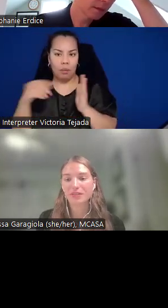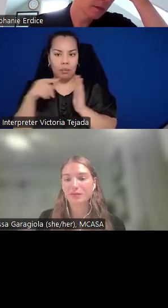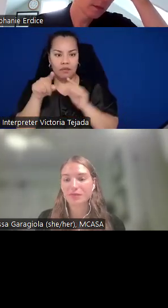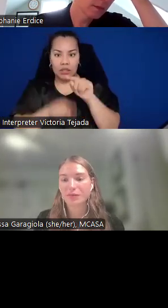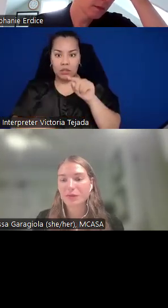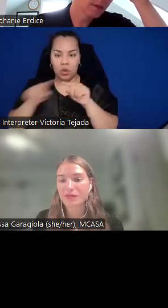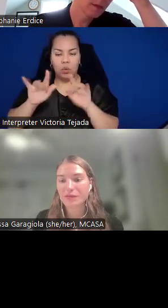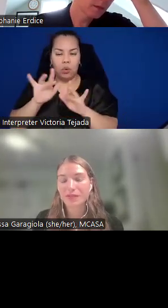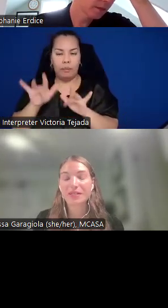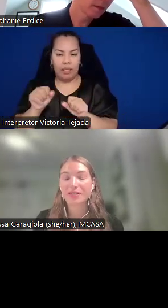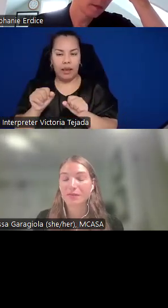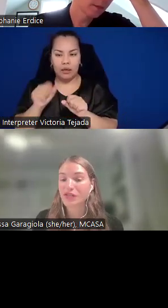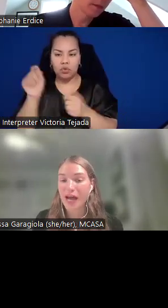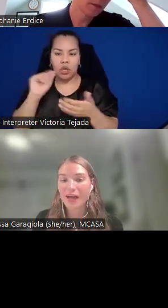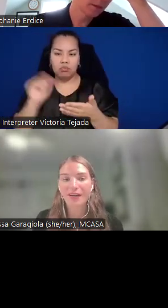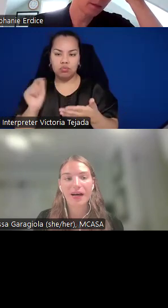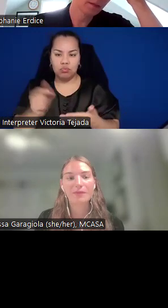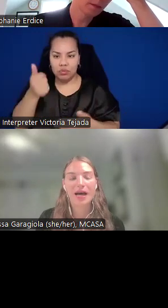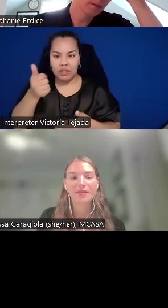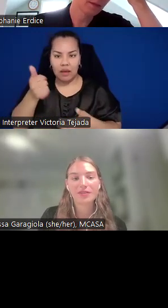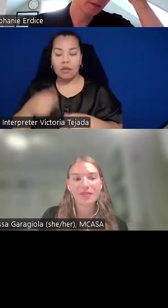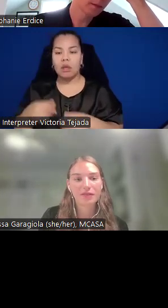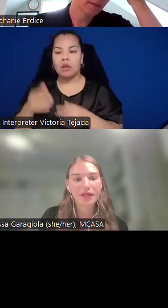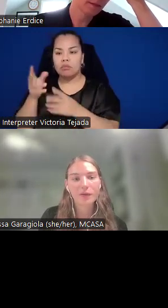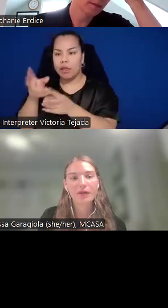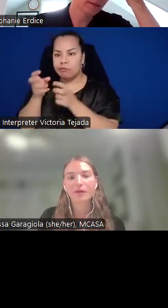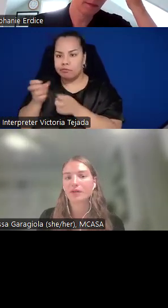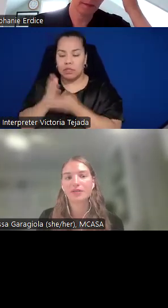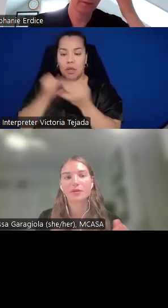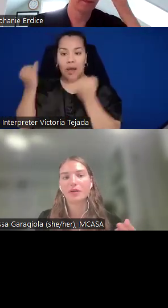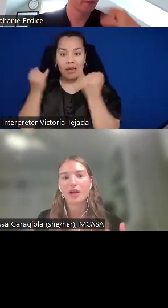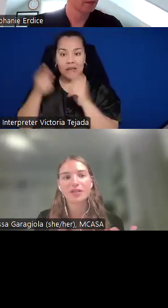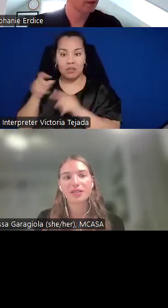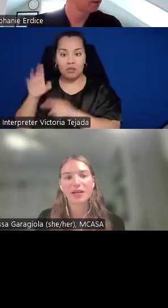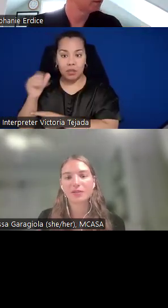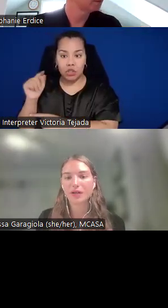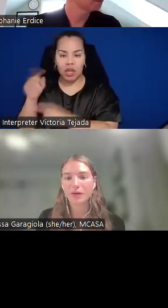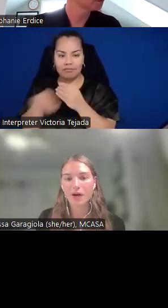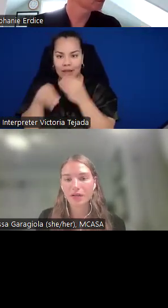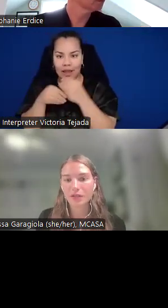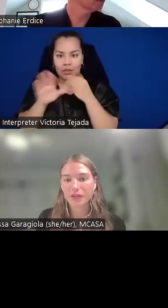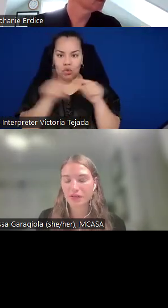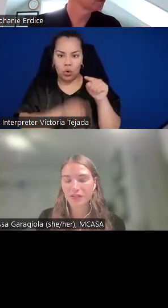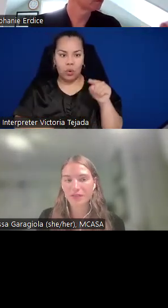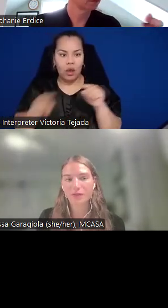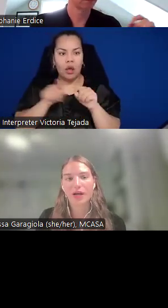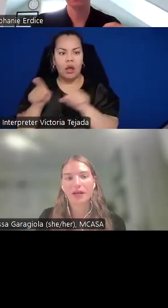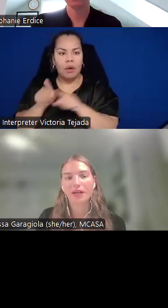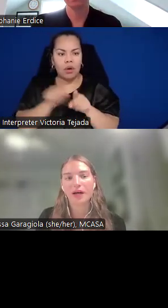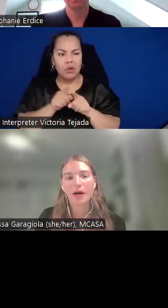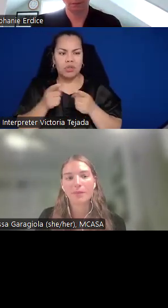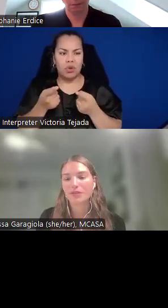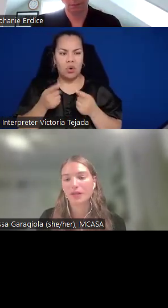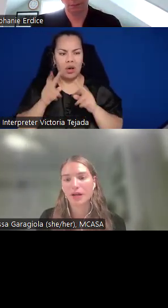can take some notes from some ideas from the chat, and add this to your self-care wheel. Also, just assess what are you already doing. Give yourself some